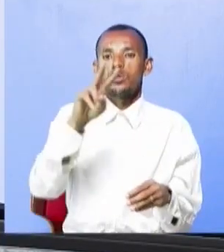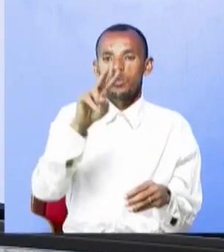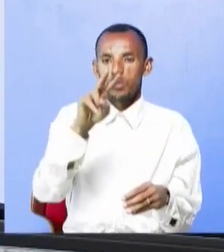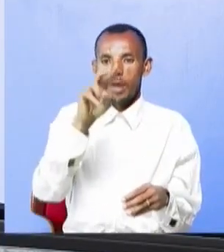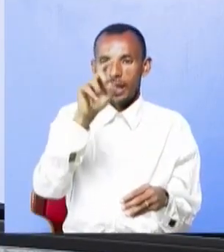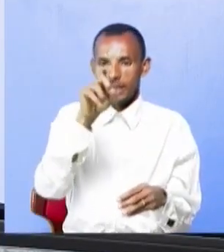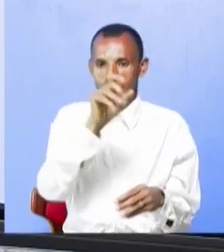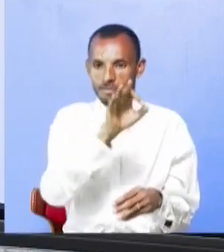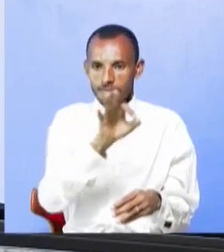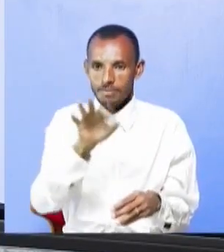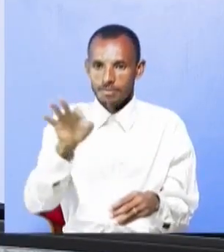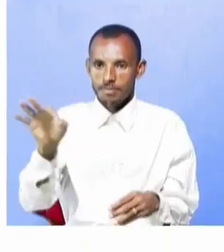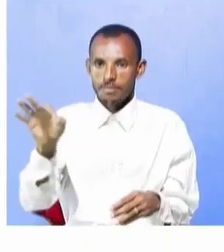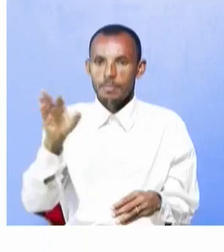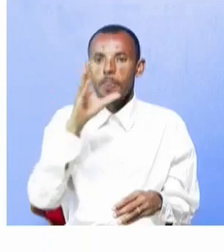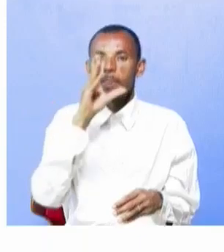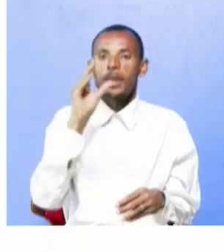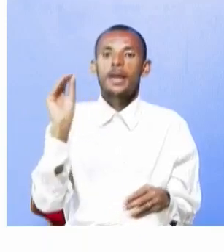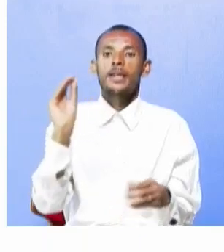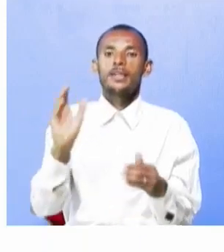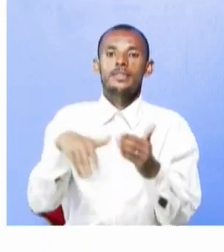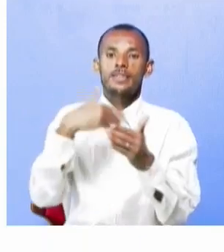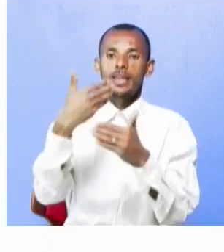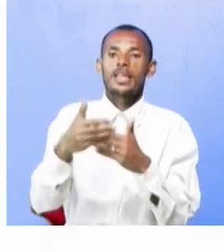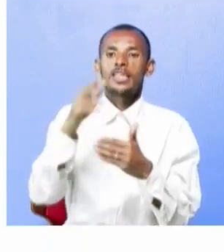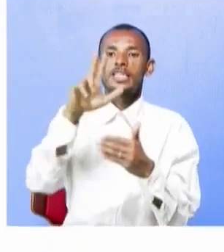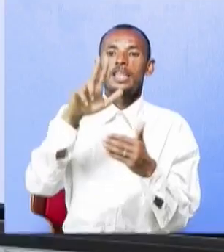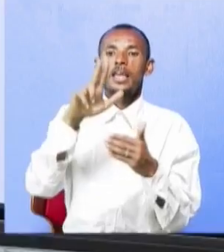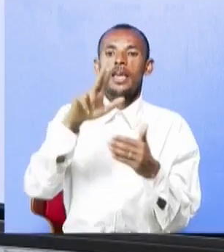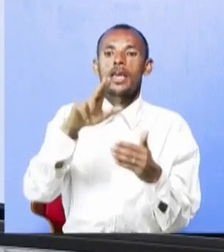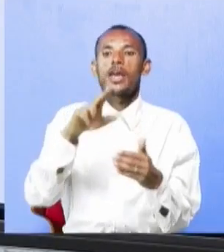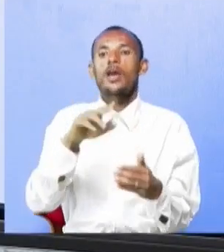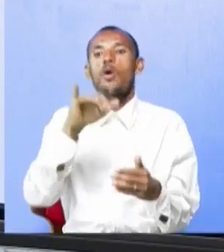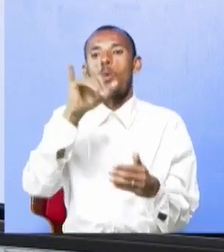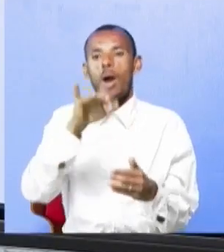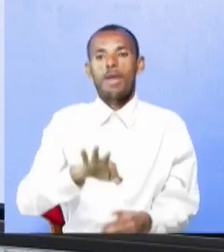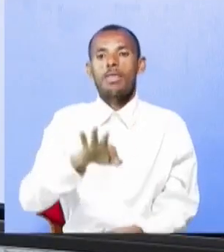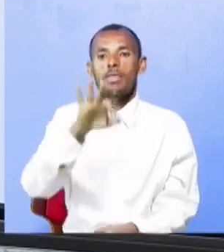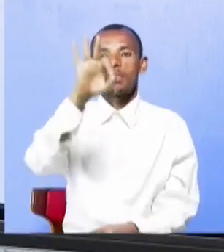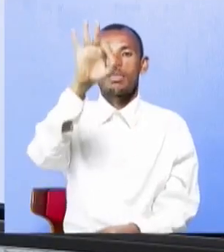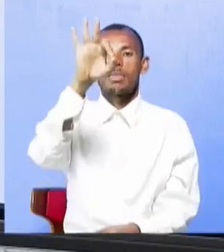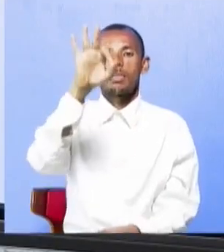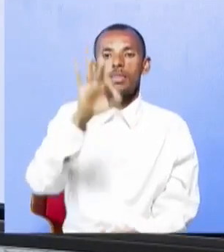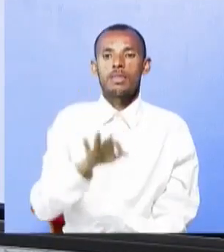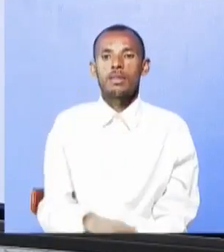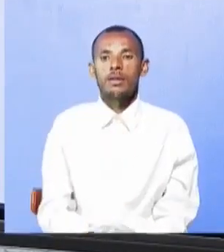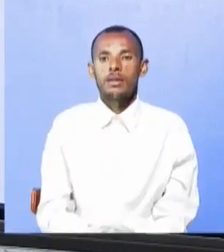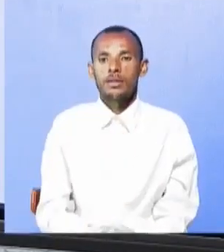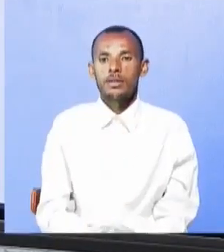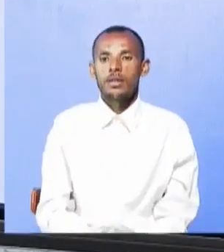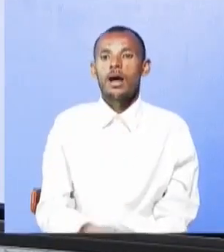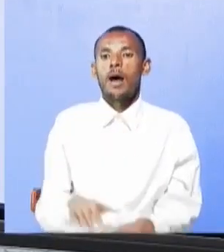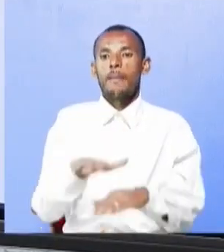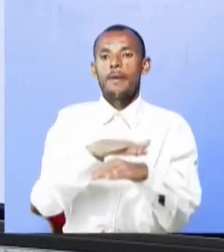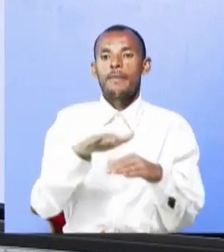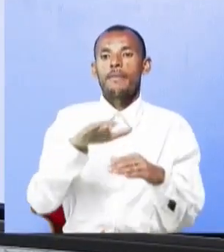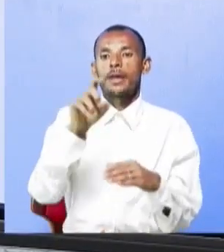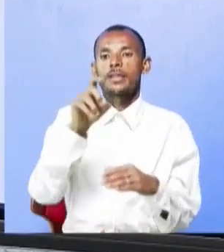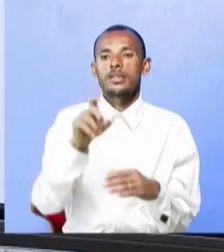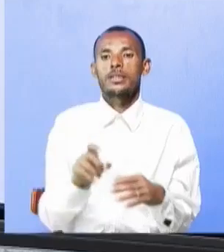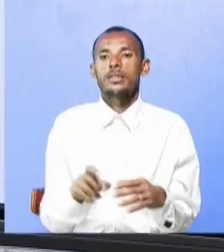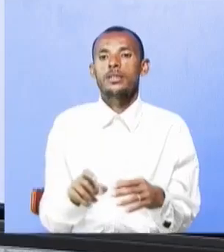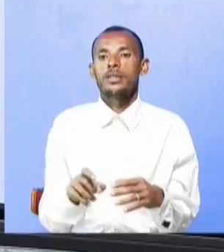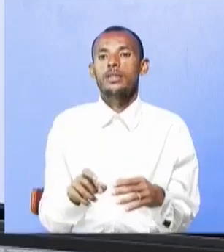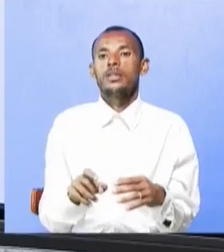x-axis. Then 3 units above the above the x-axis. So